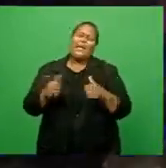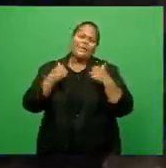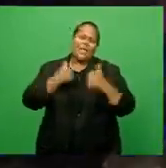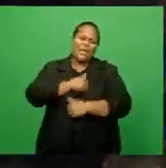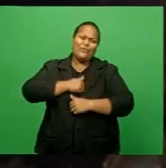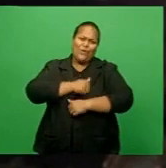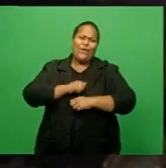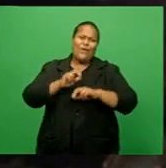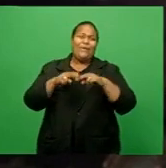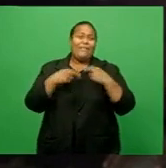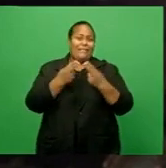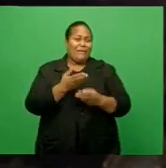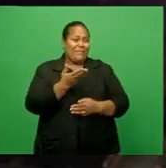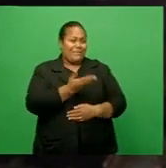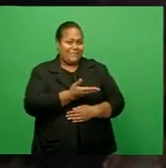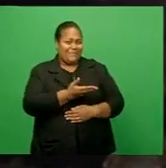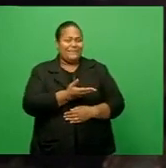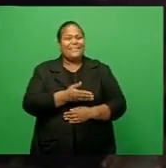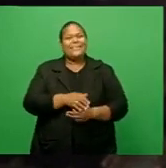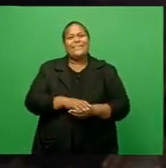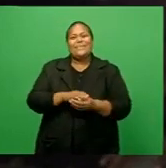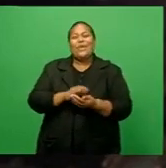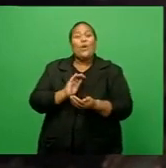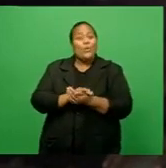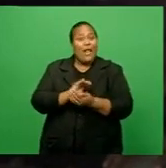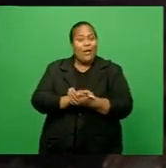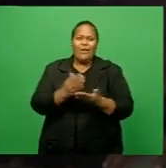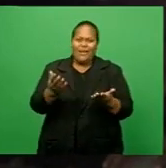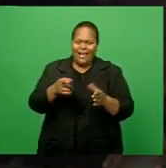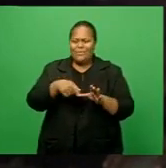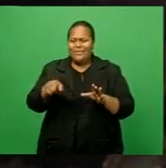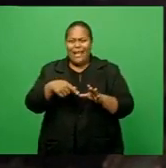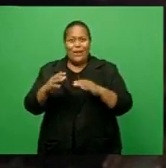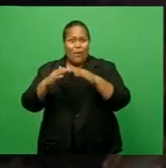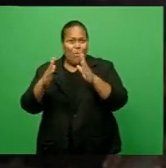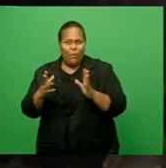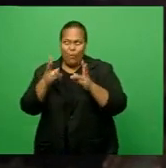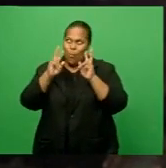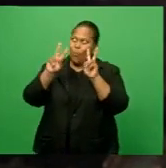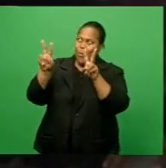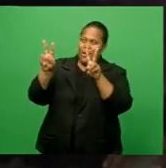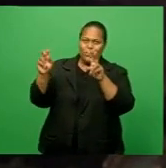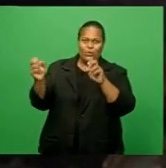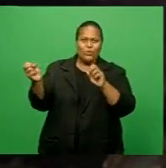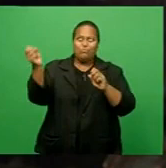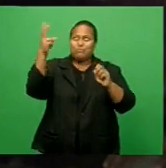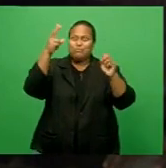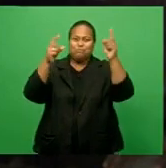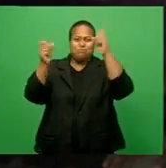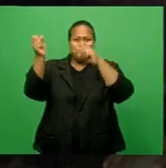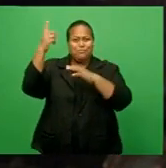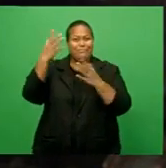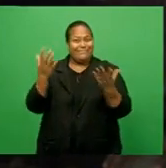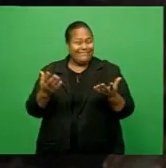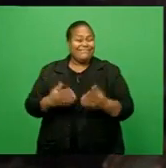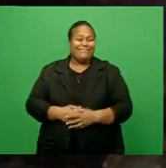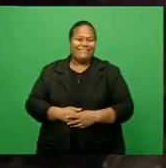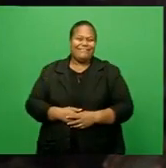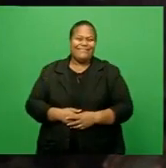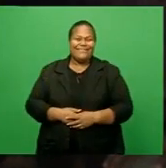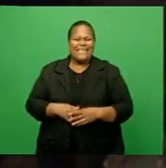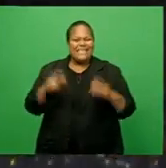their Vatuanga home, watching fireworks. Diwali, as we all know, is a celebration of lights.